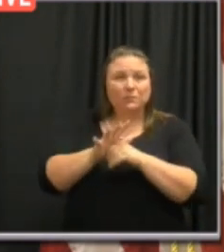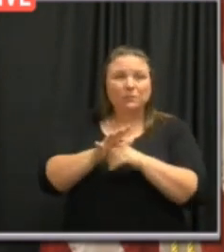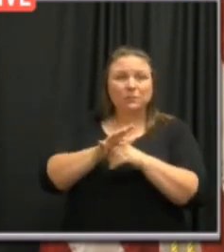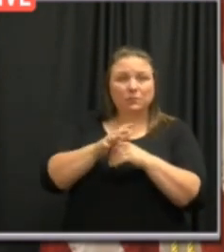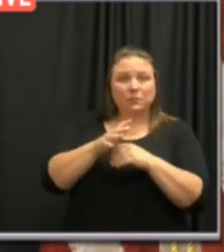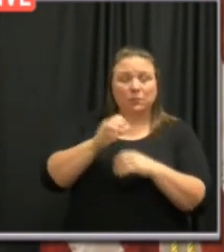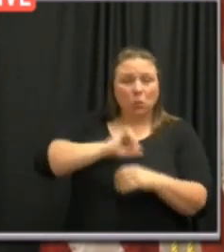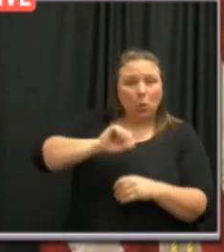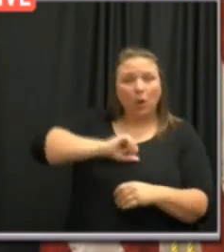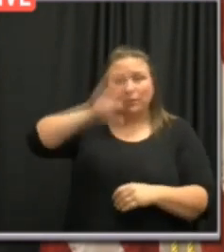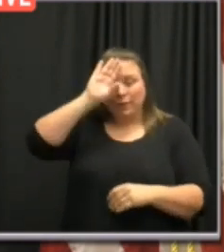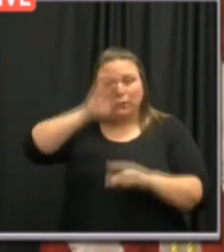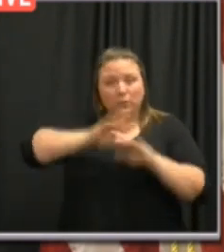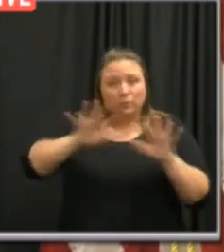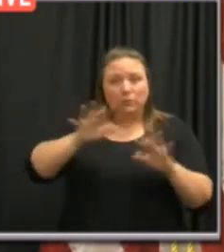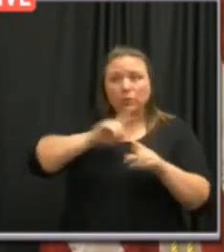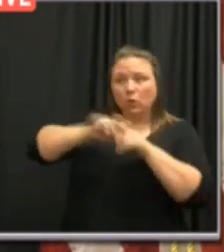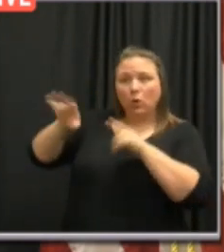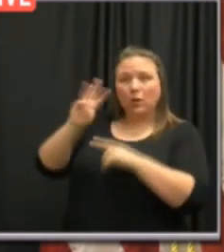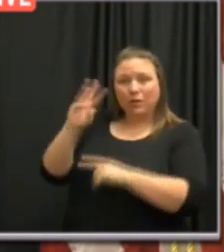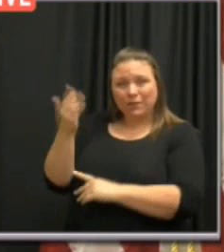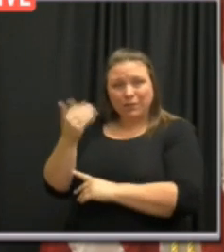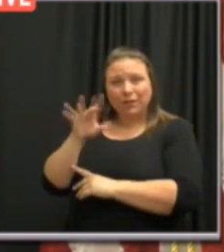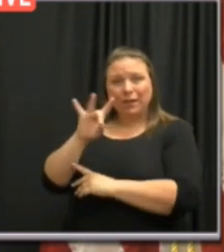do not hesitate to call